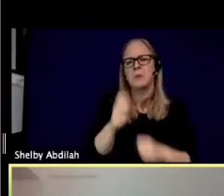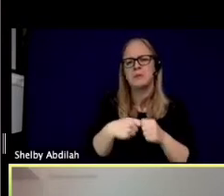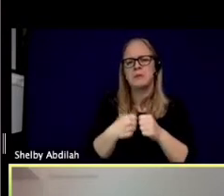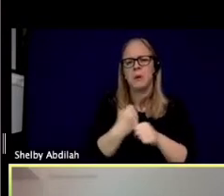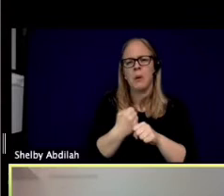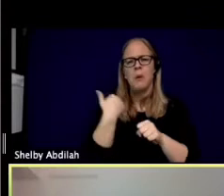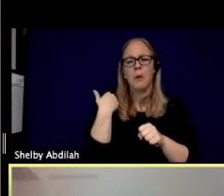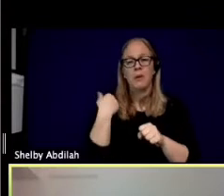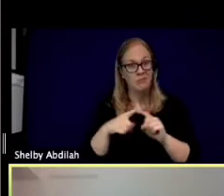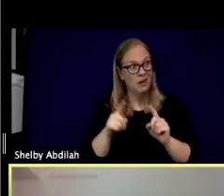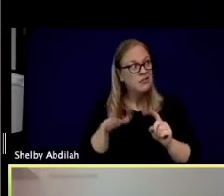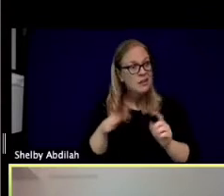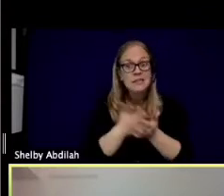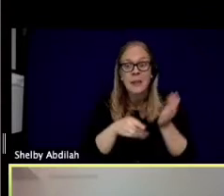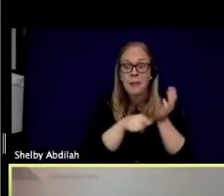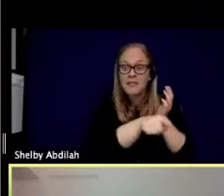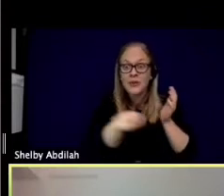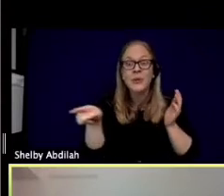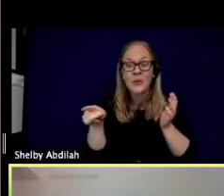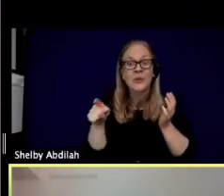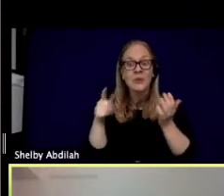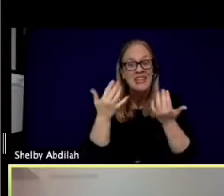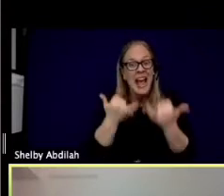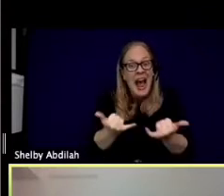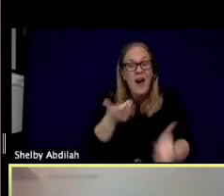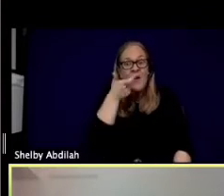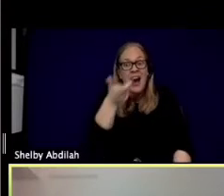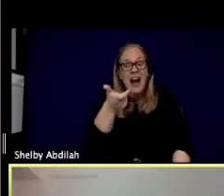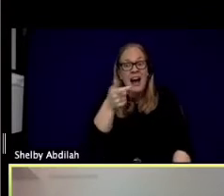attendees today who know what I'm talking about because I'm referring to them.